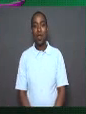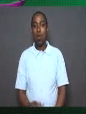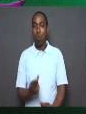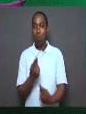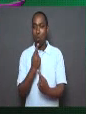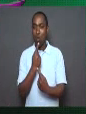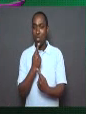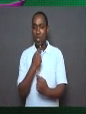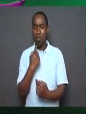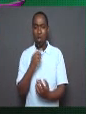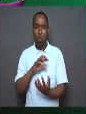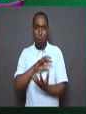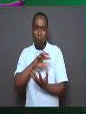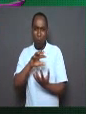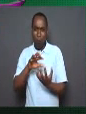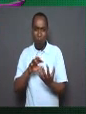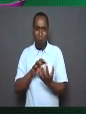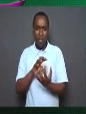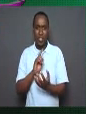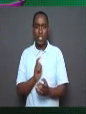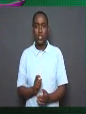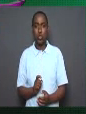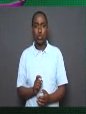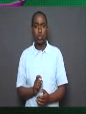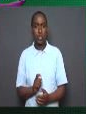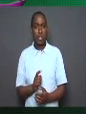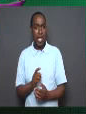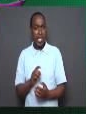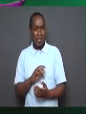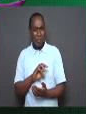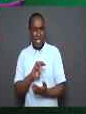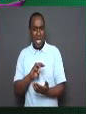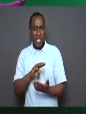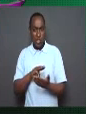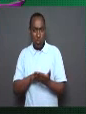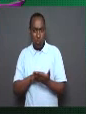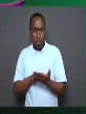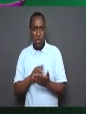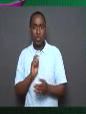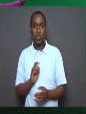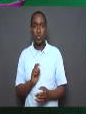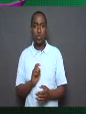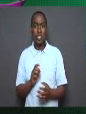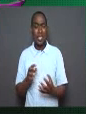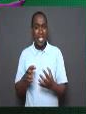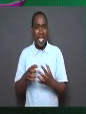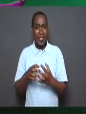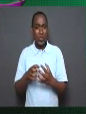Proteins are complex, specialized molecules composed of